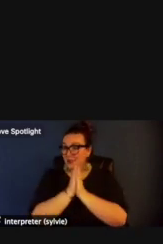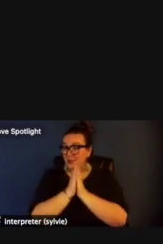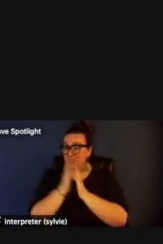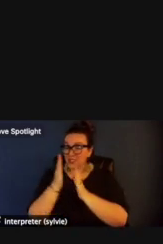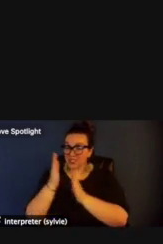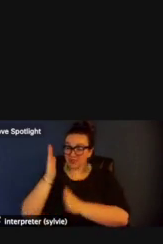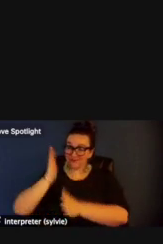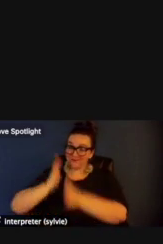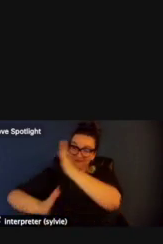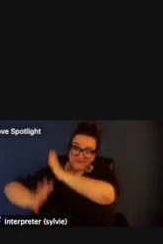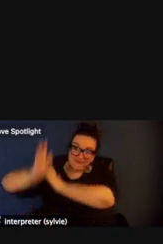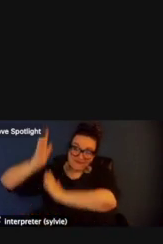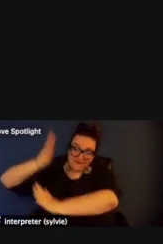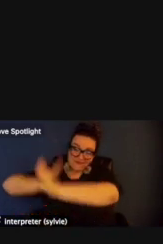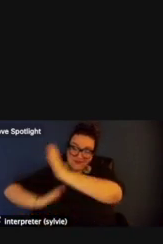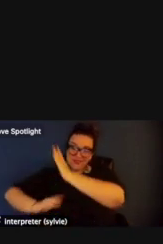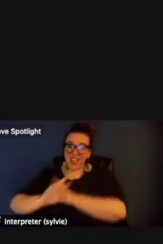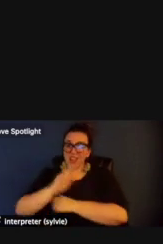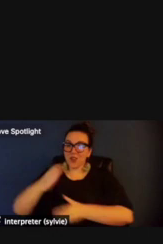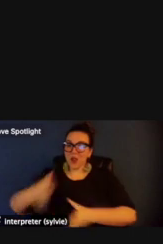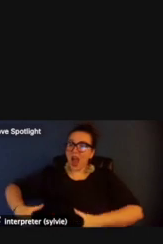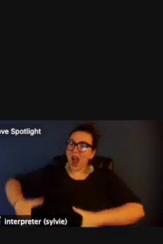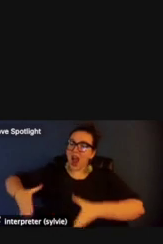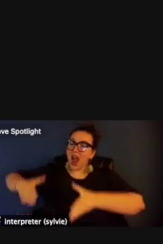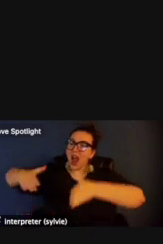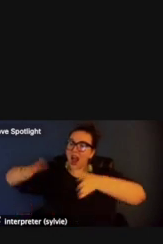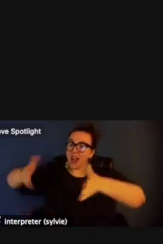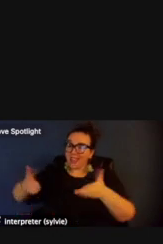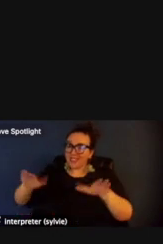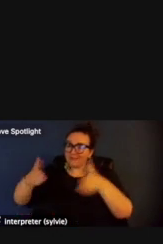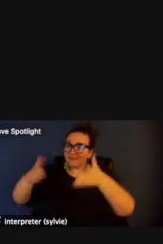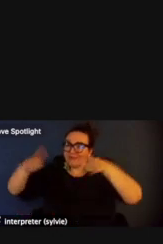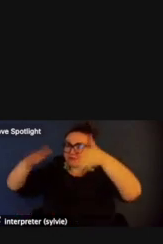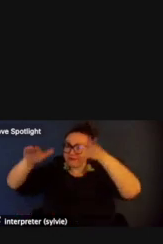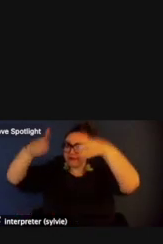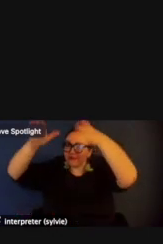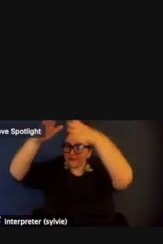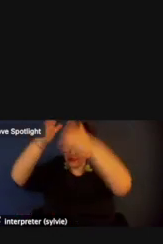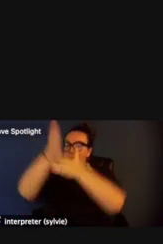right is a big tower that is part of this temple.